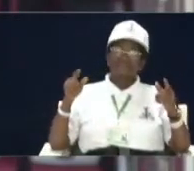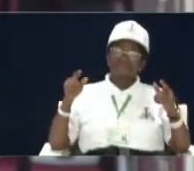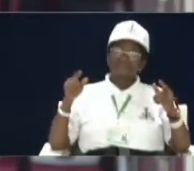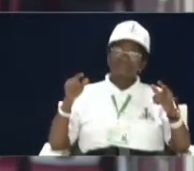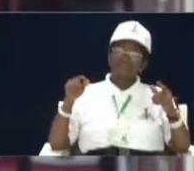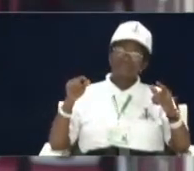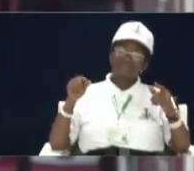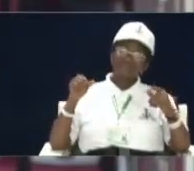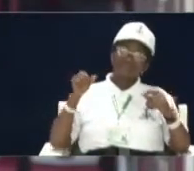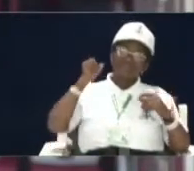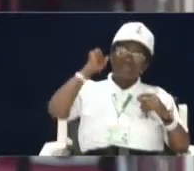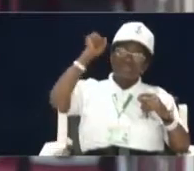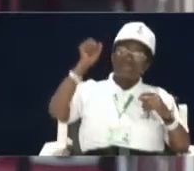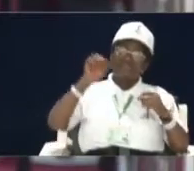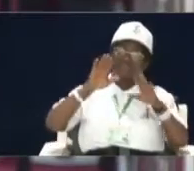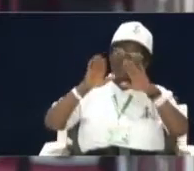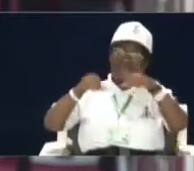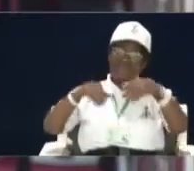his gratitude.